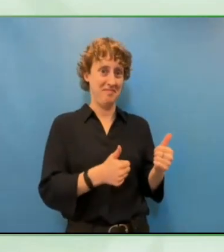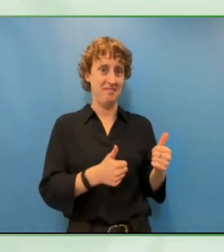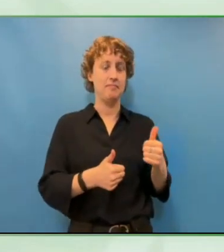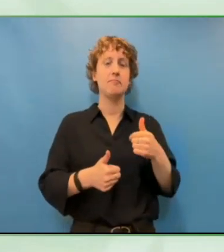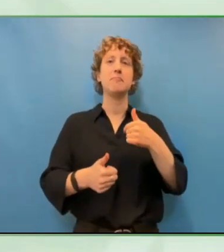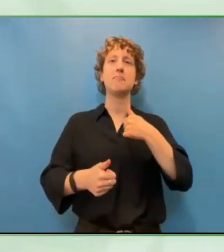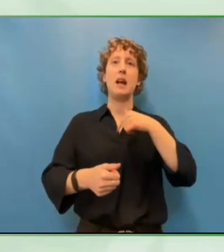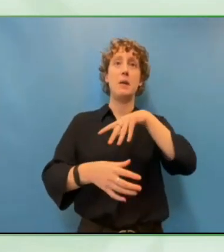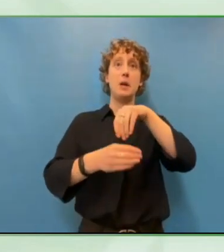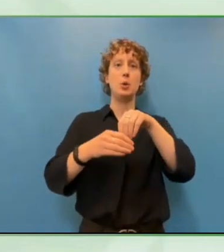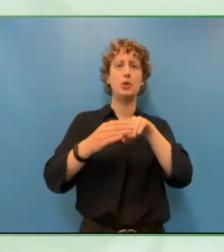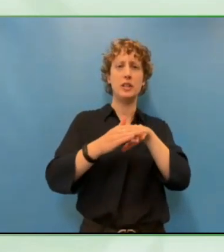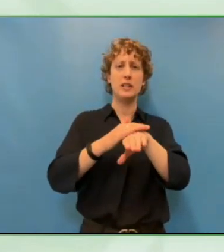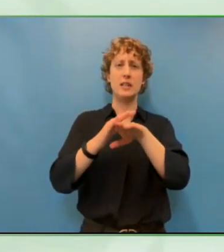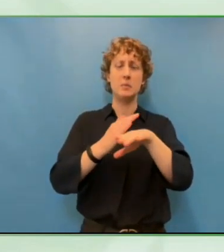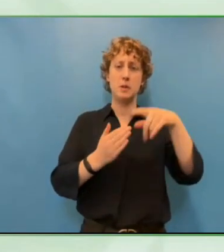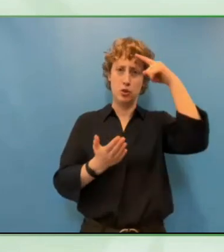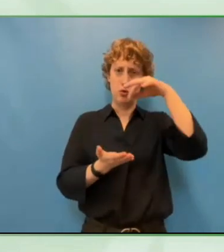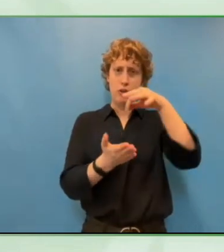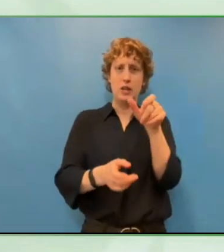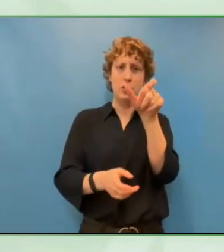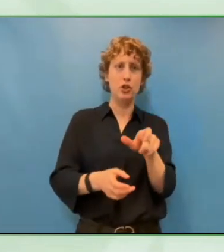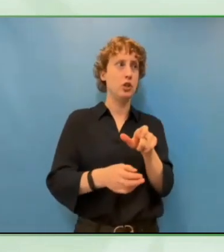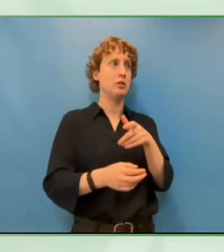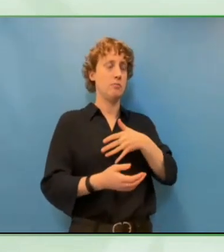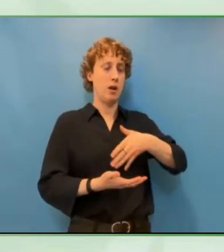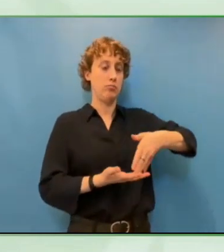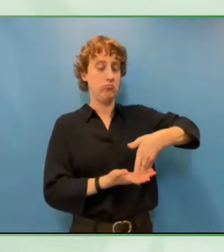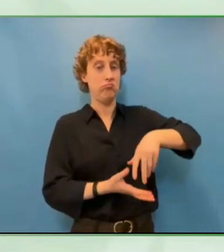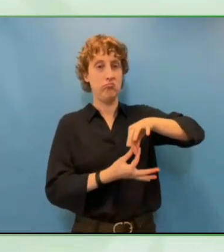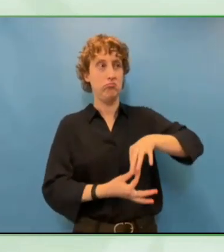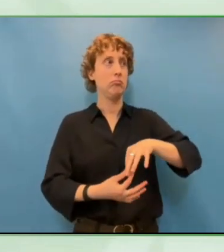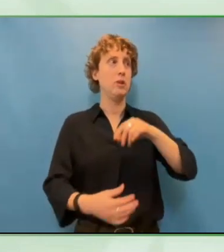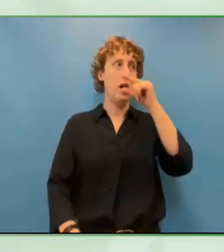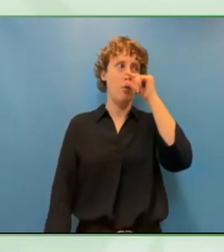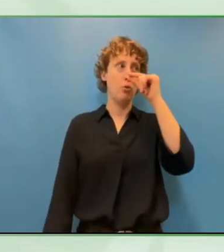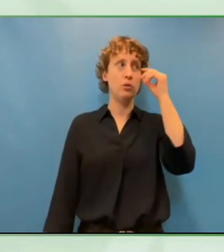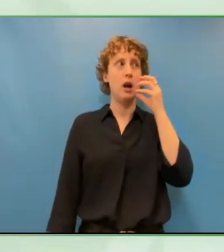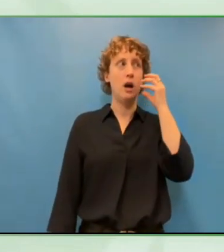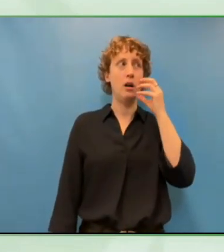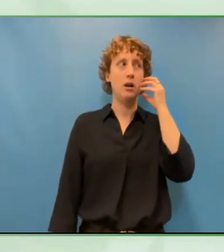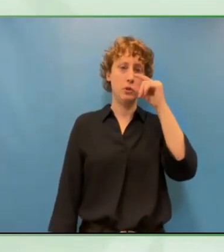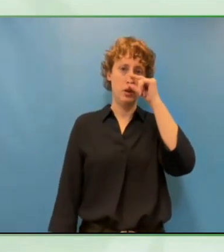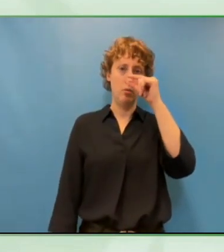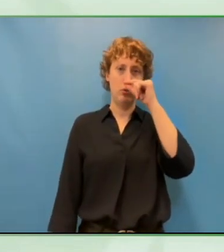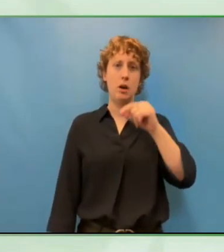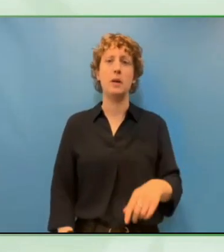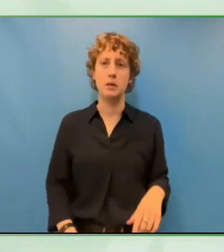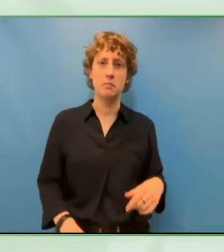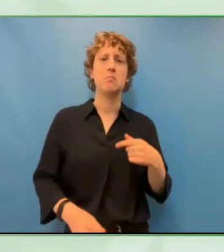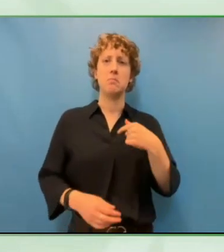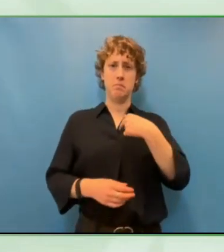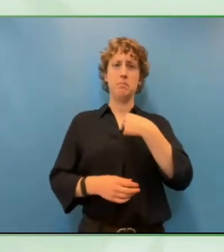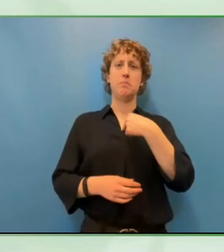and accessibility strategist based in Abu Dhabi, associated with the FIA, Institute